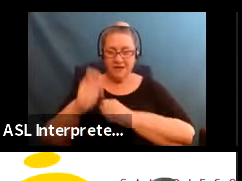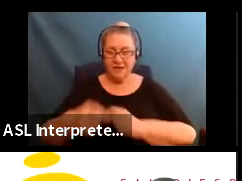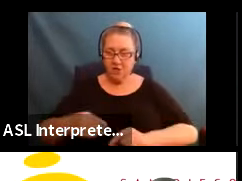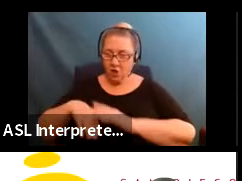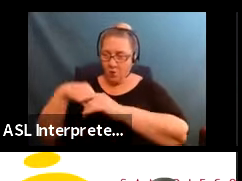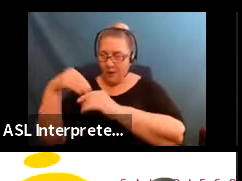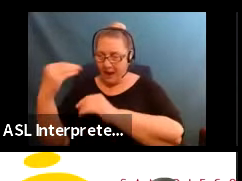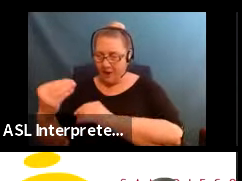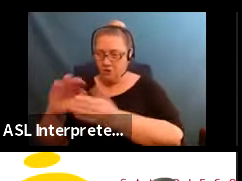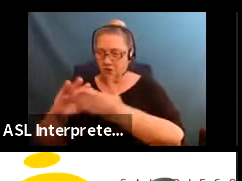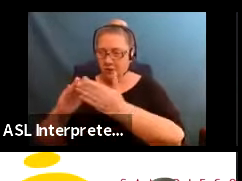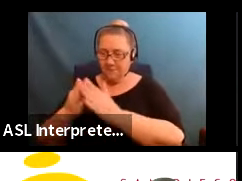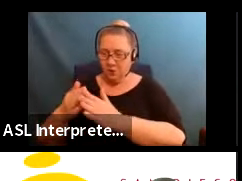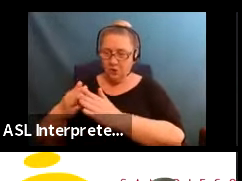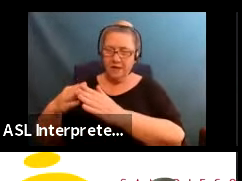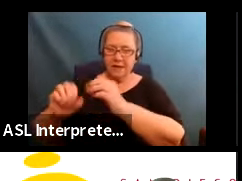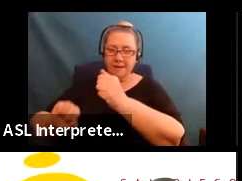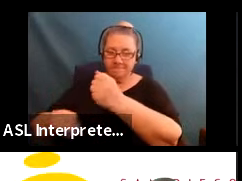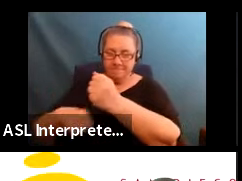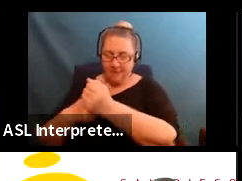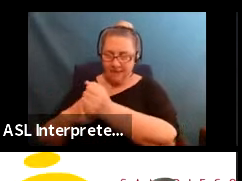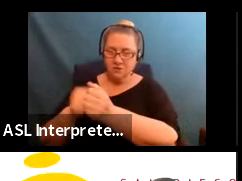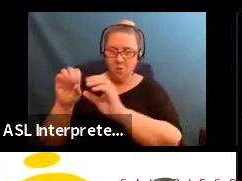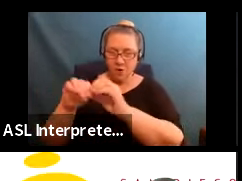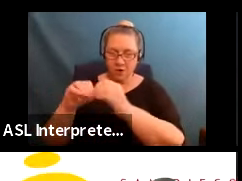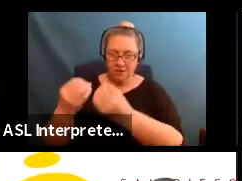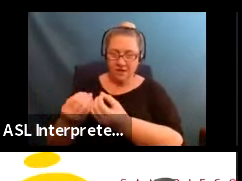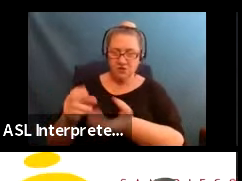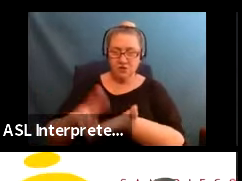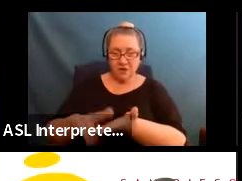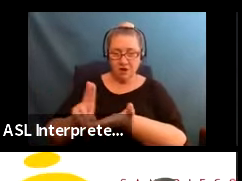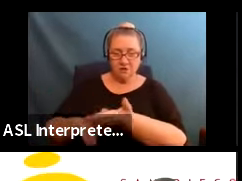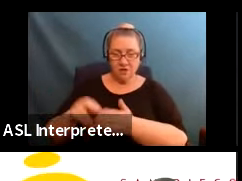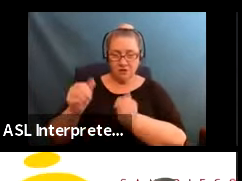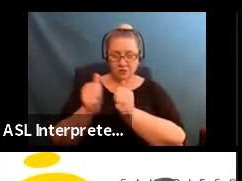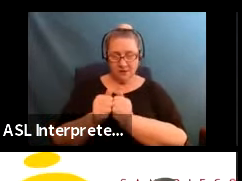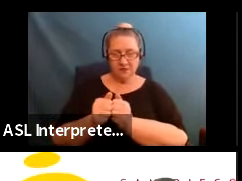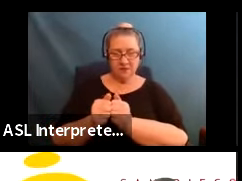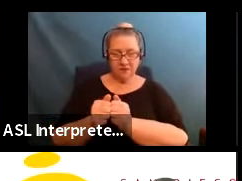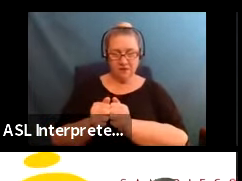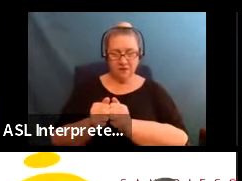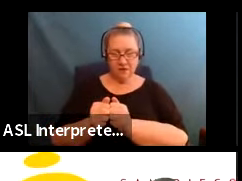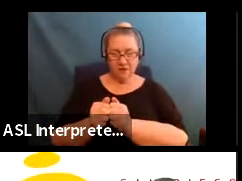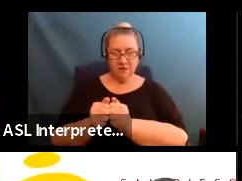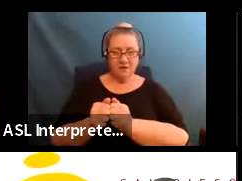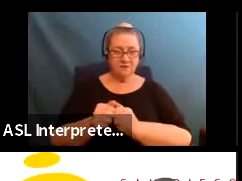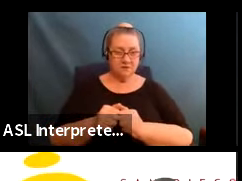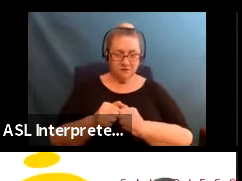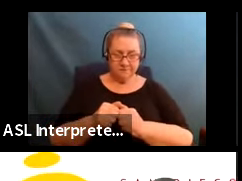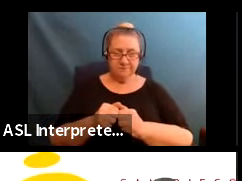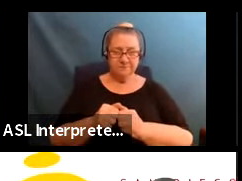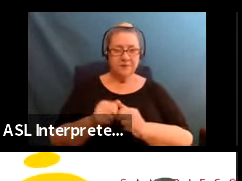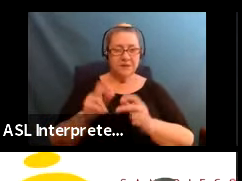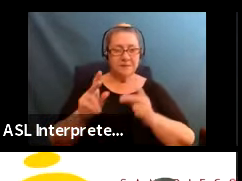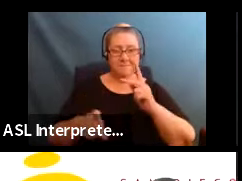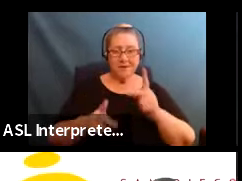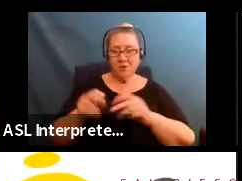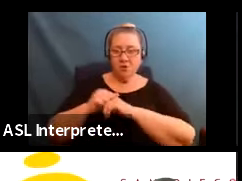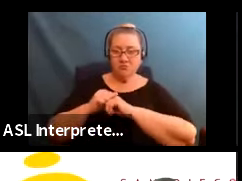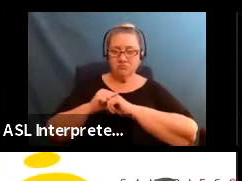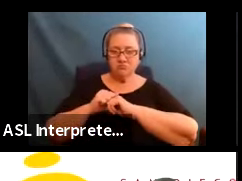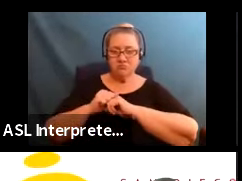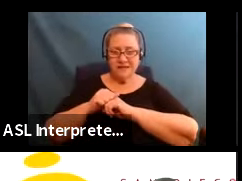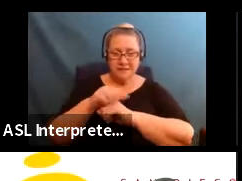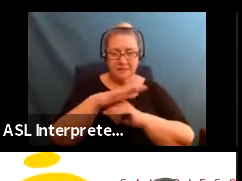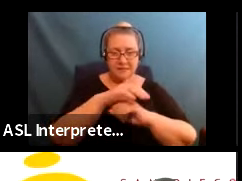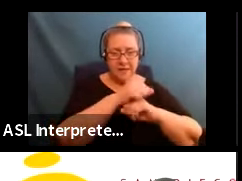community-based organizations that they are contracting with. That is who the state and everybody's sending money out to CBOs. And